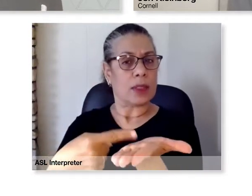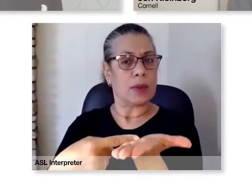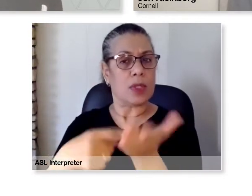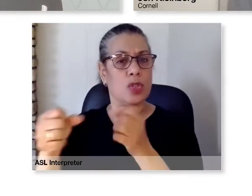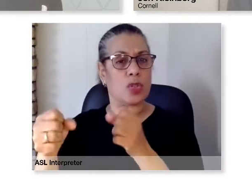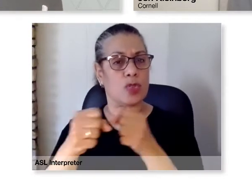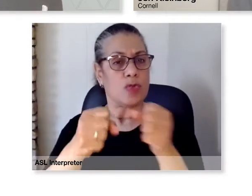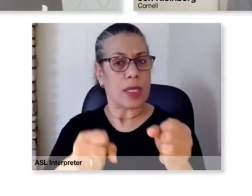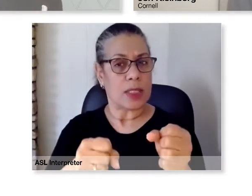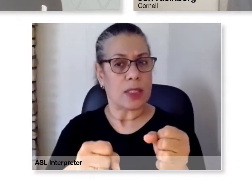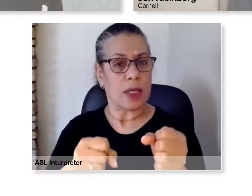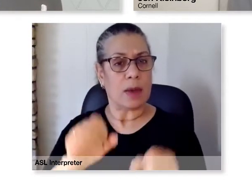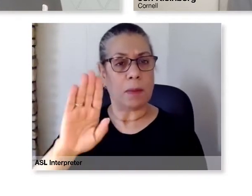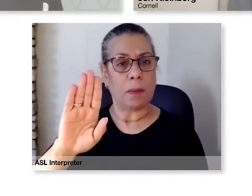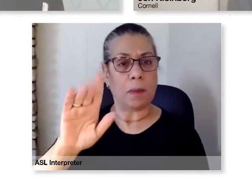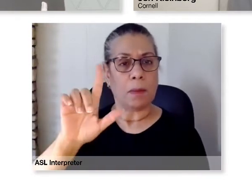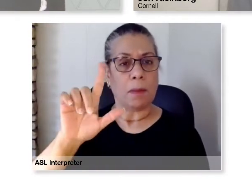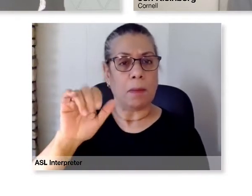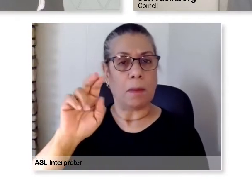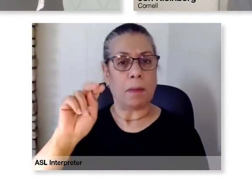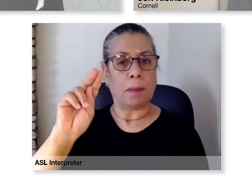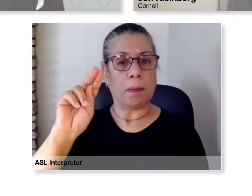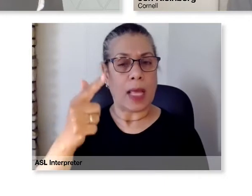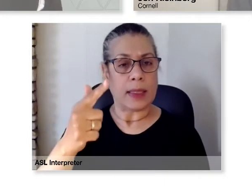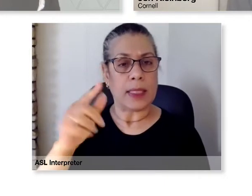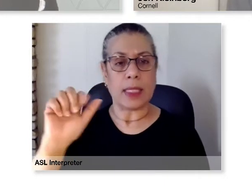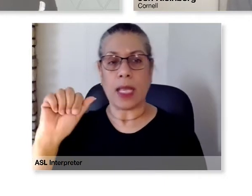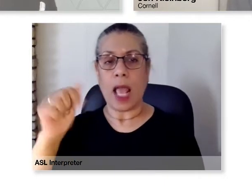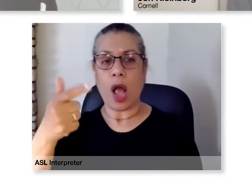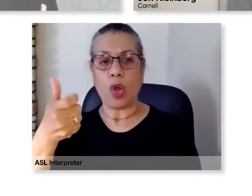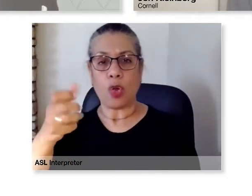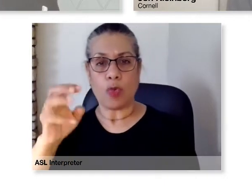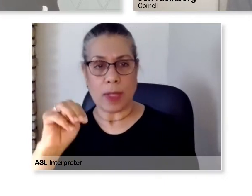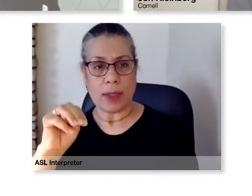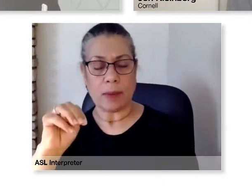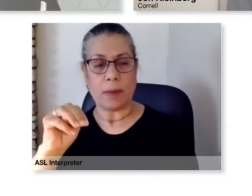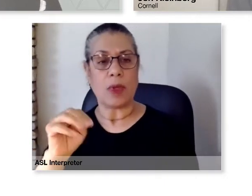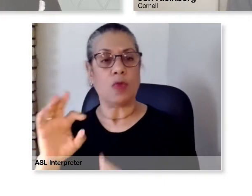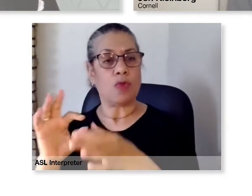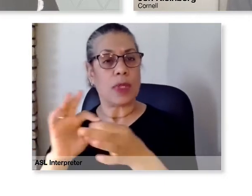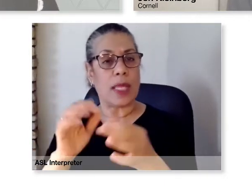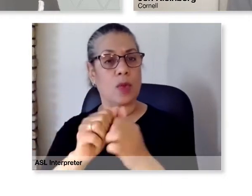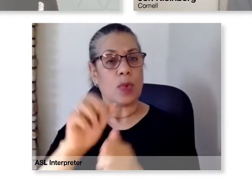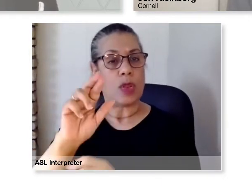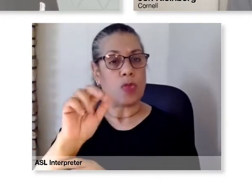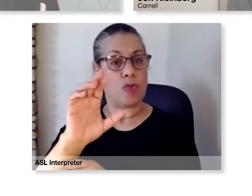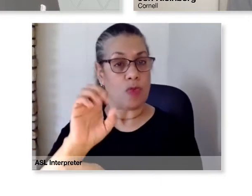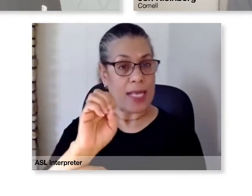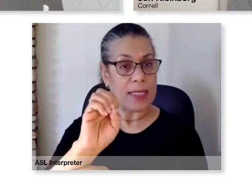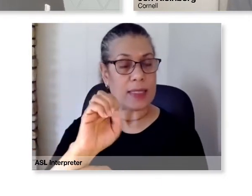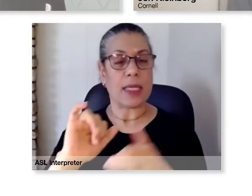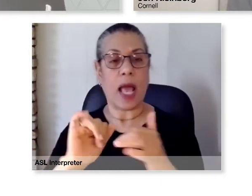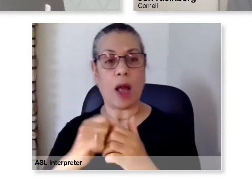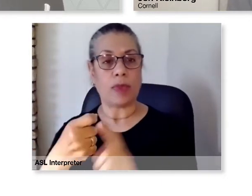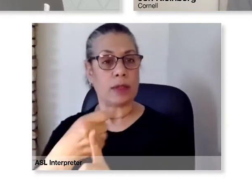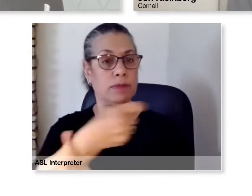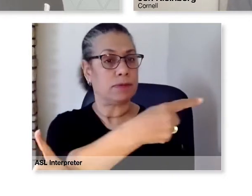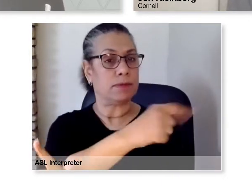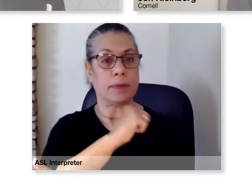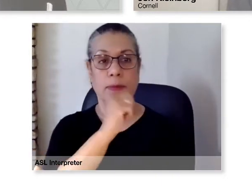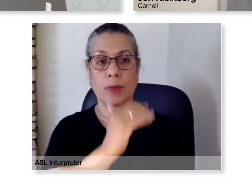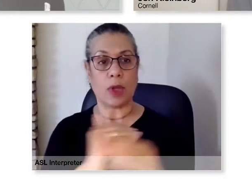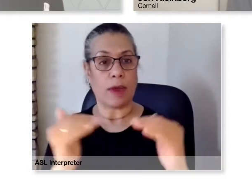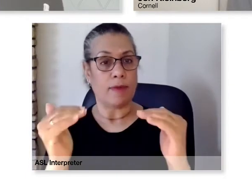blinding an algorithm to race inadvertently detracts from fairness. And what that